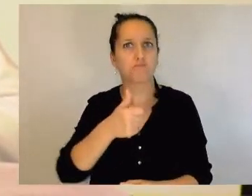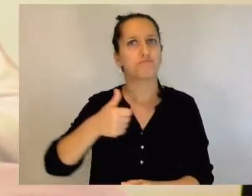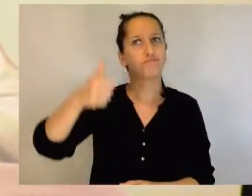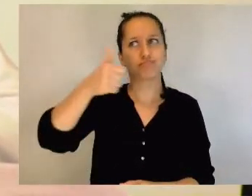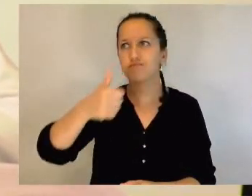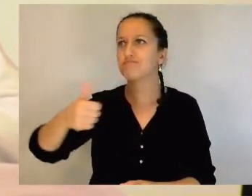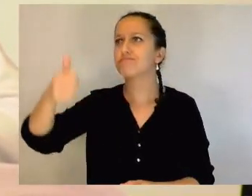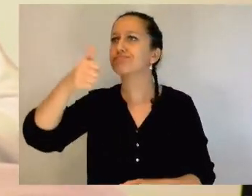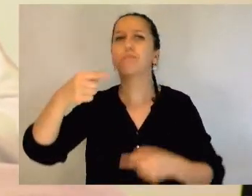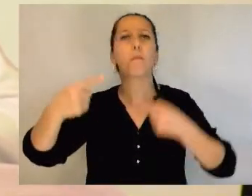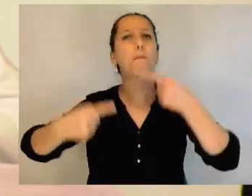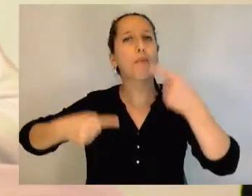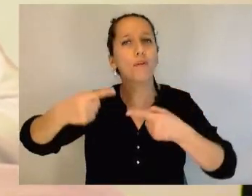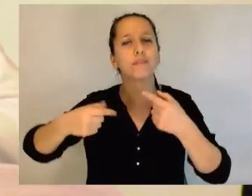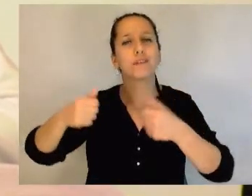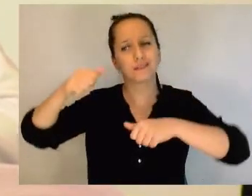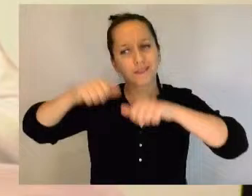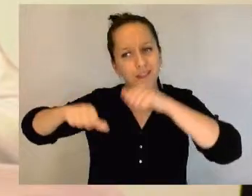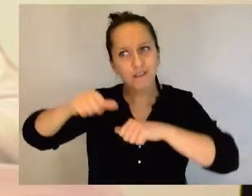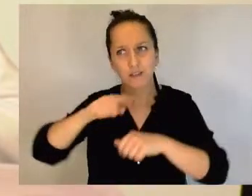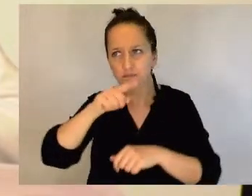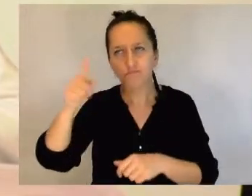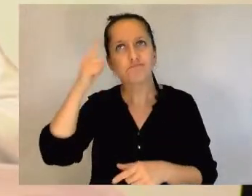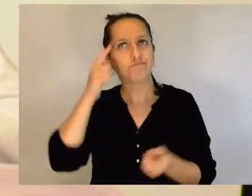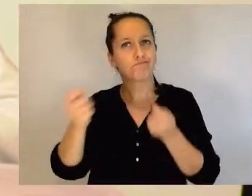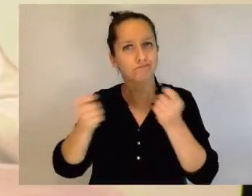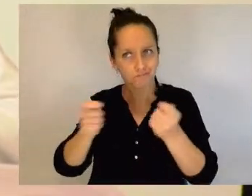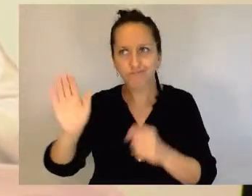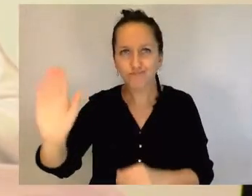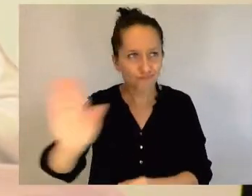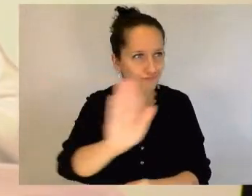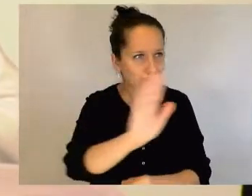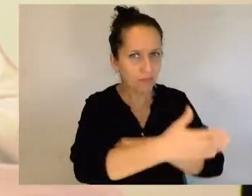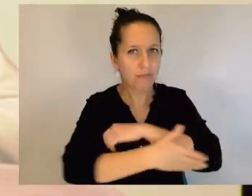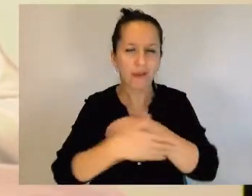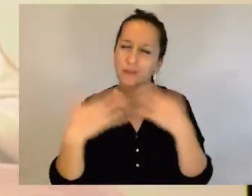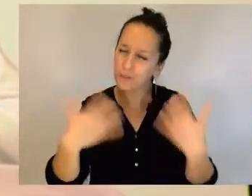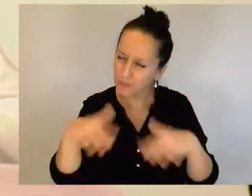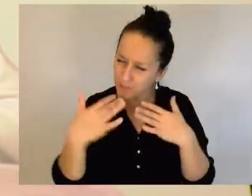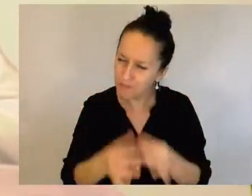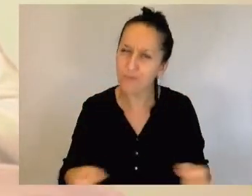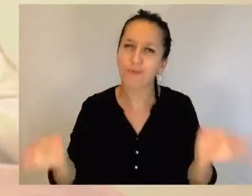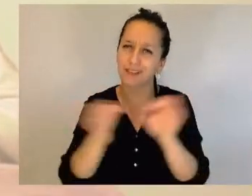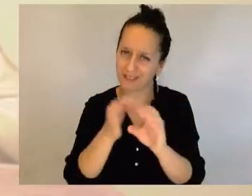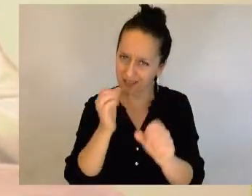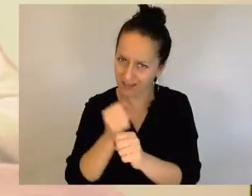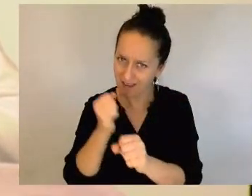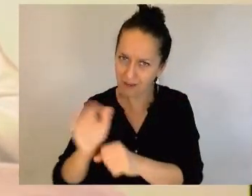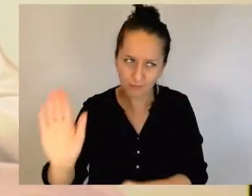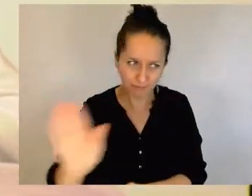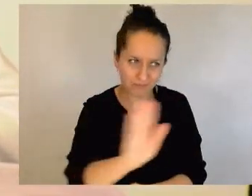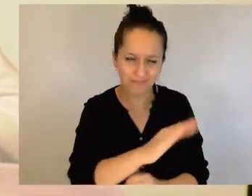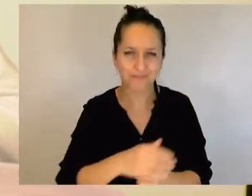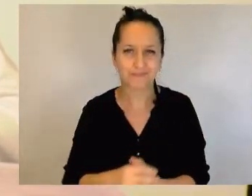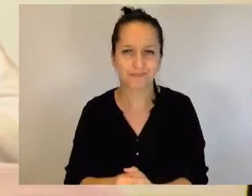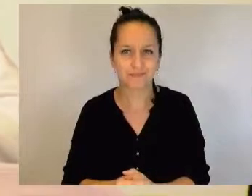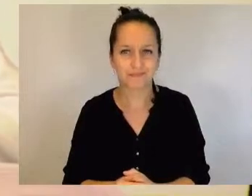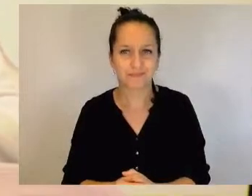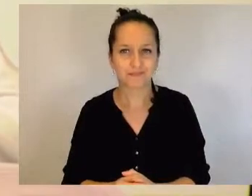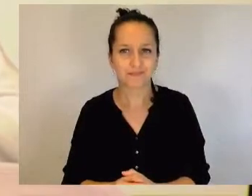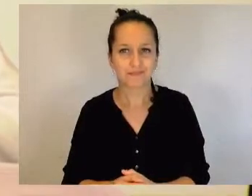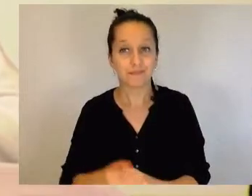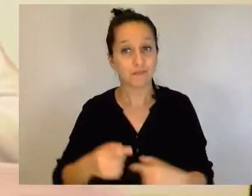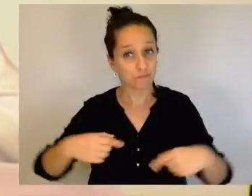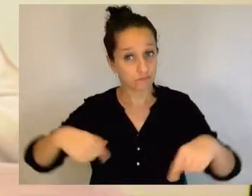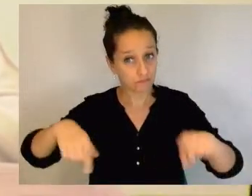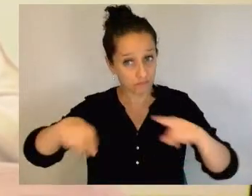makers in terms of scientific policy are leading in your own countries. So it means that we